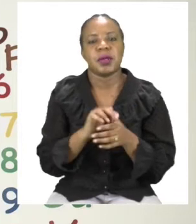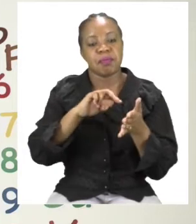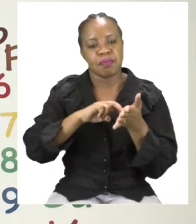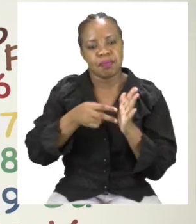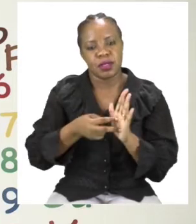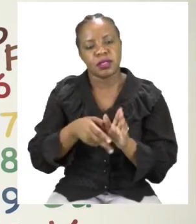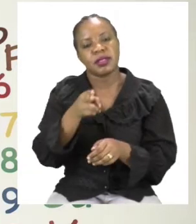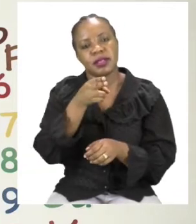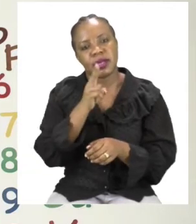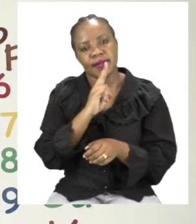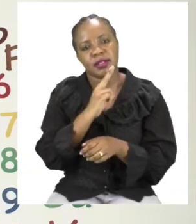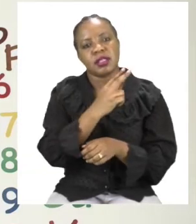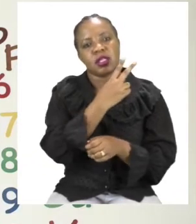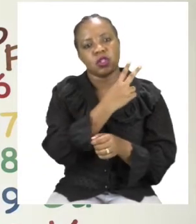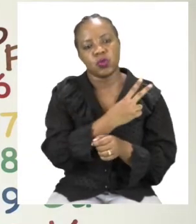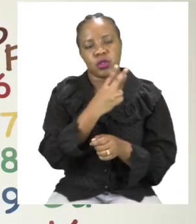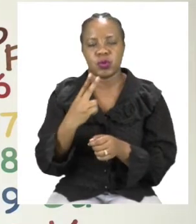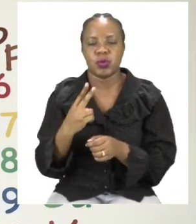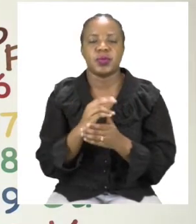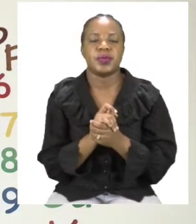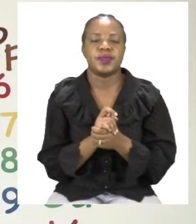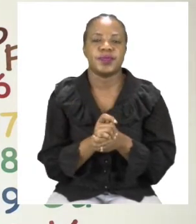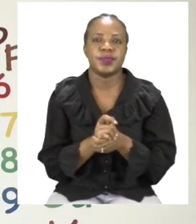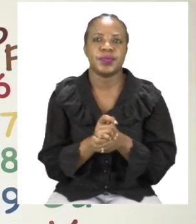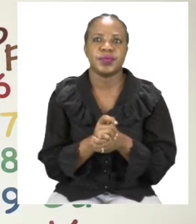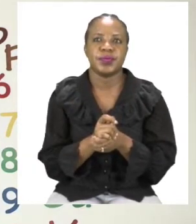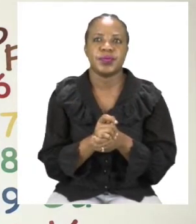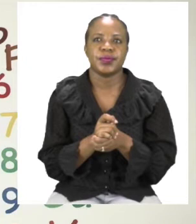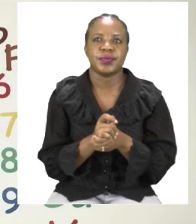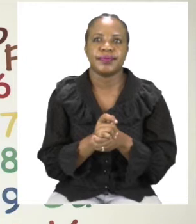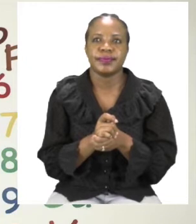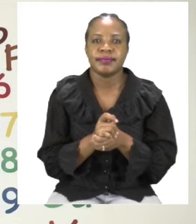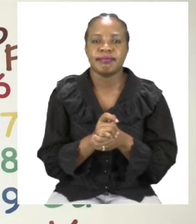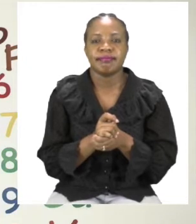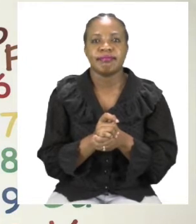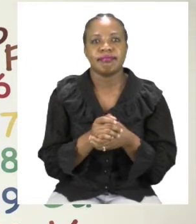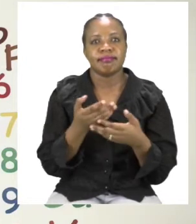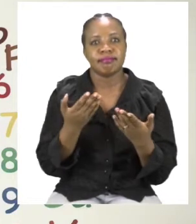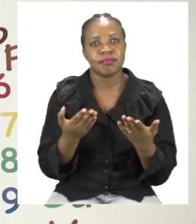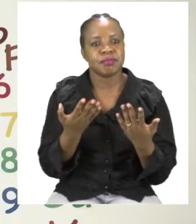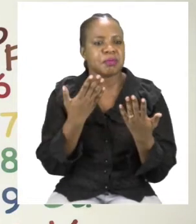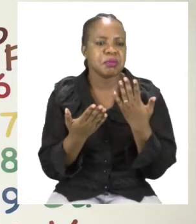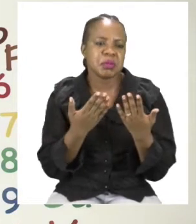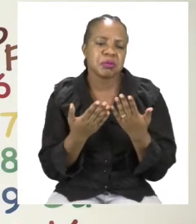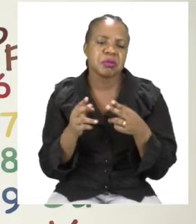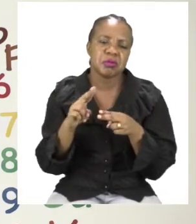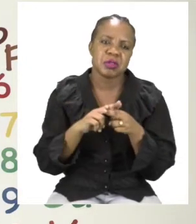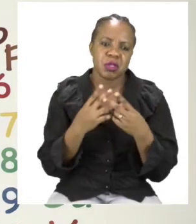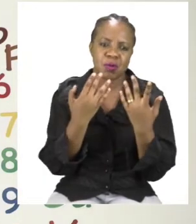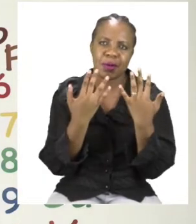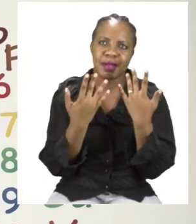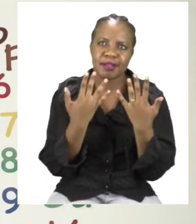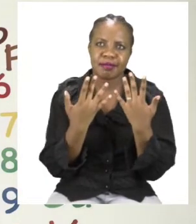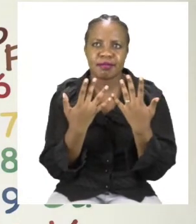22. There we go. Now you can also use your fingers and anything else